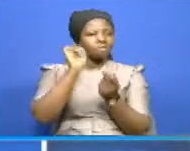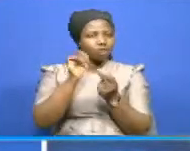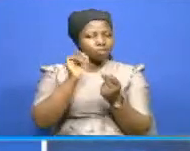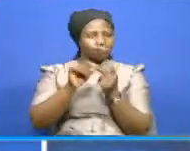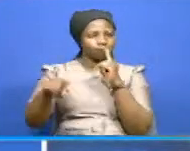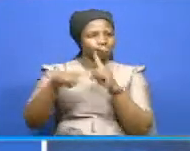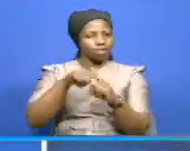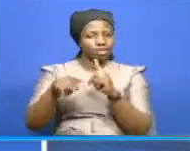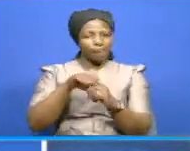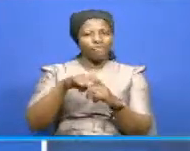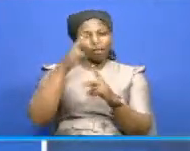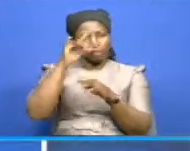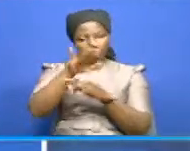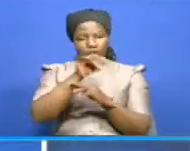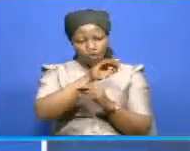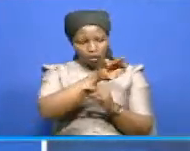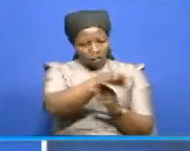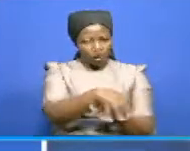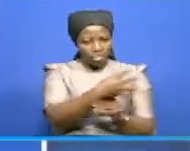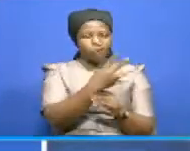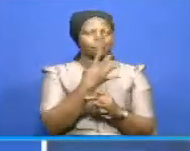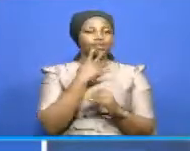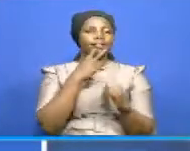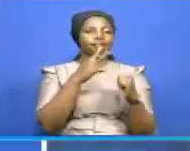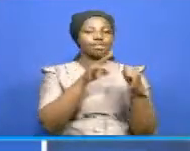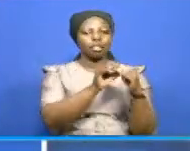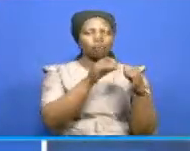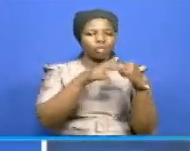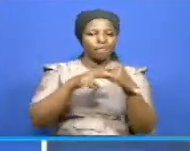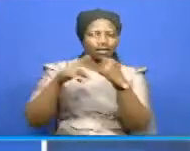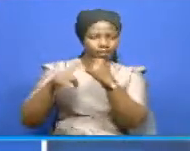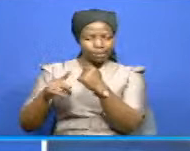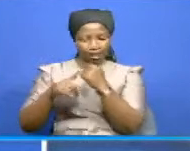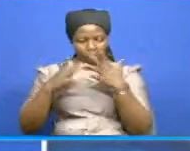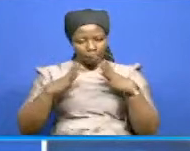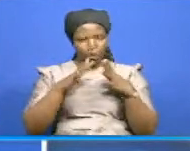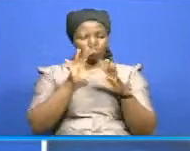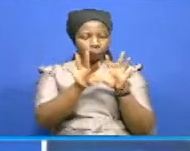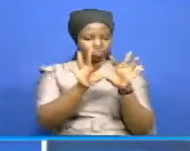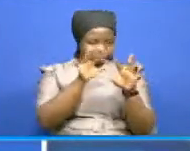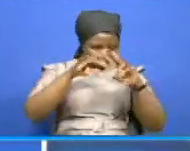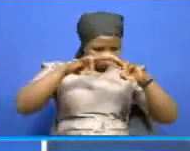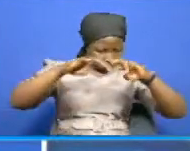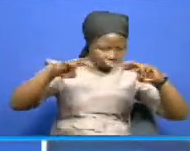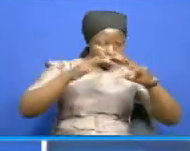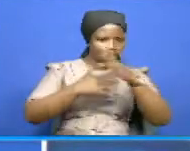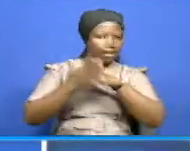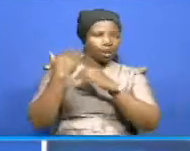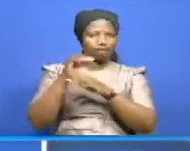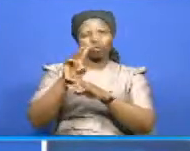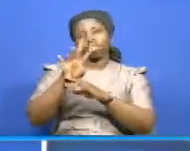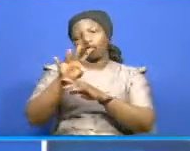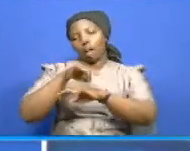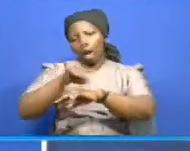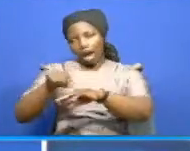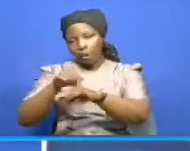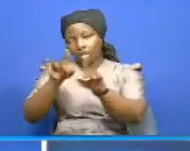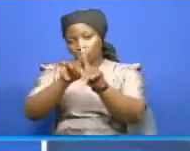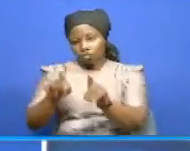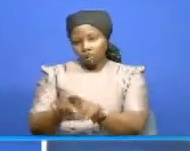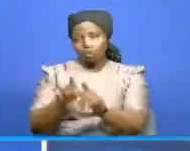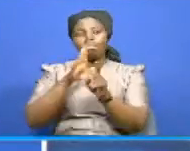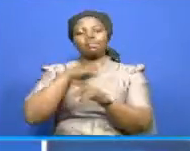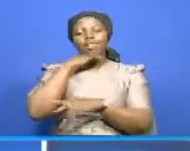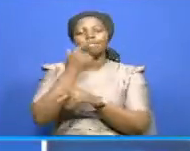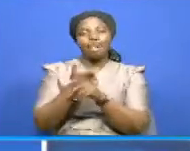from 4,076 samples screened in 24 hours. The death toll from COVID-19 is also on the rise